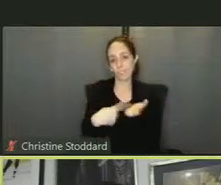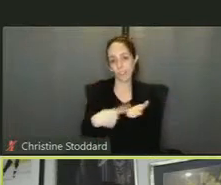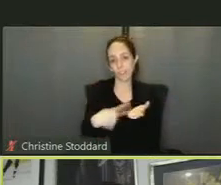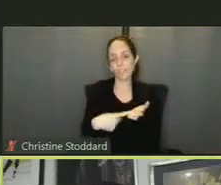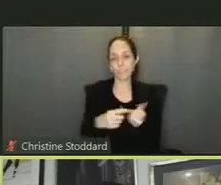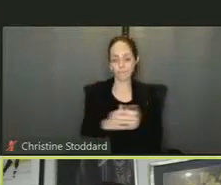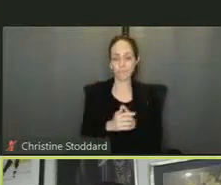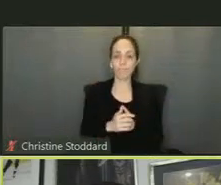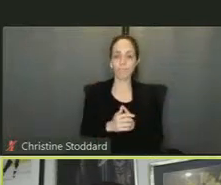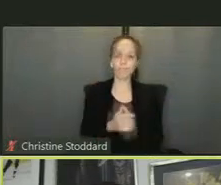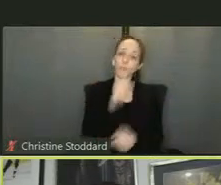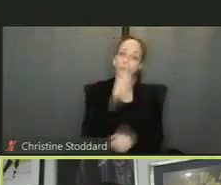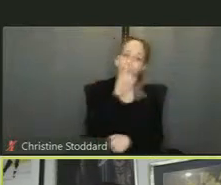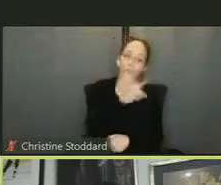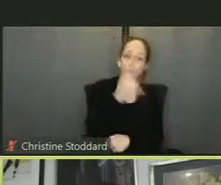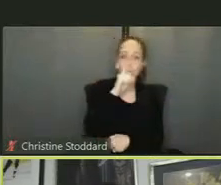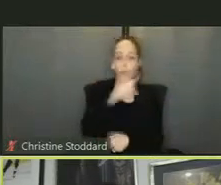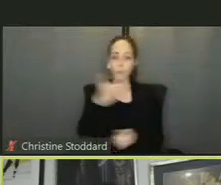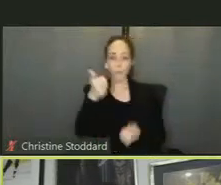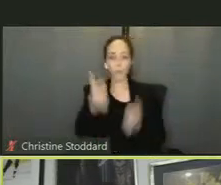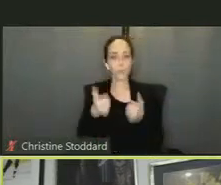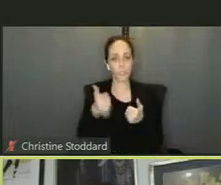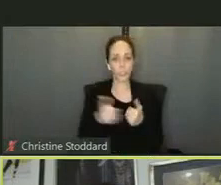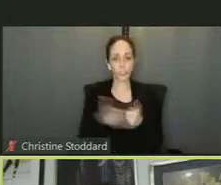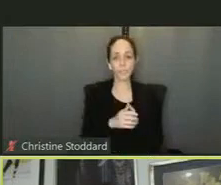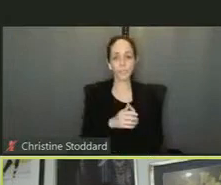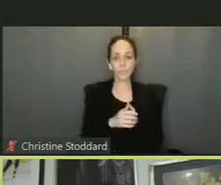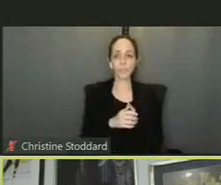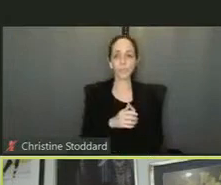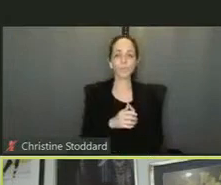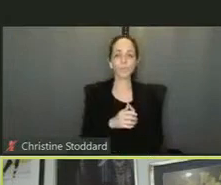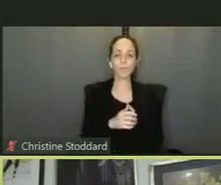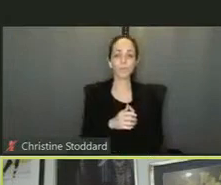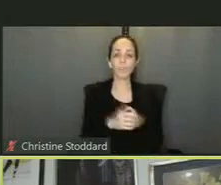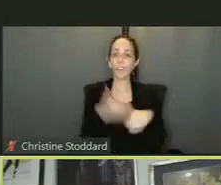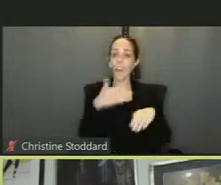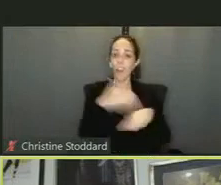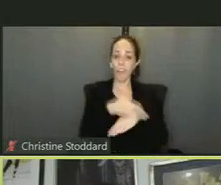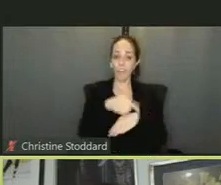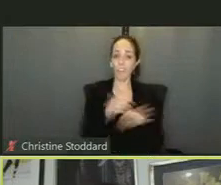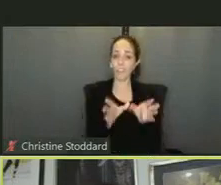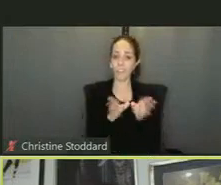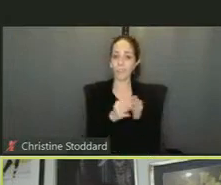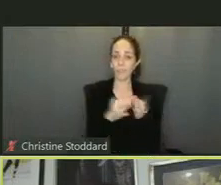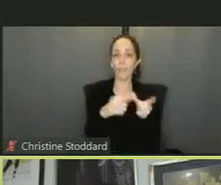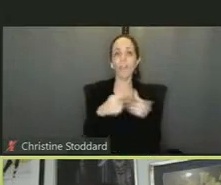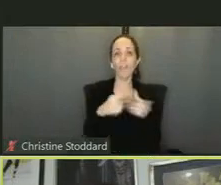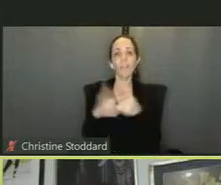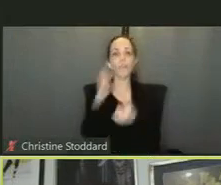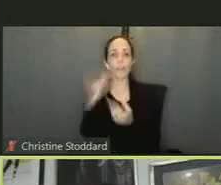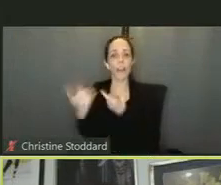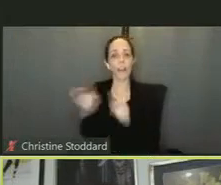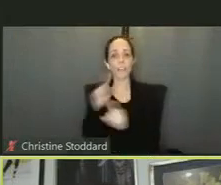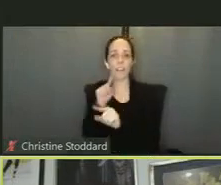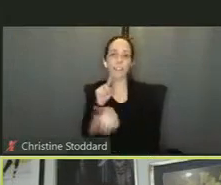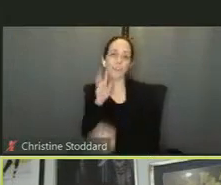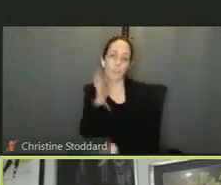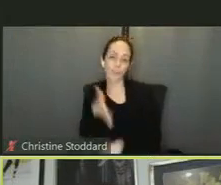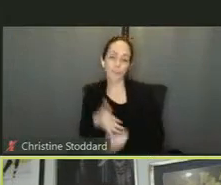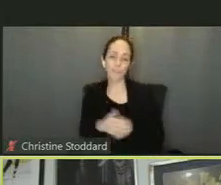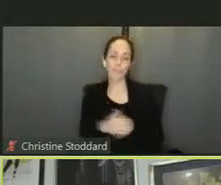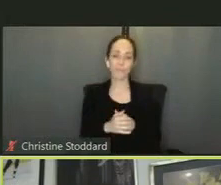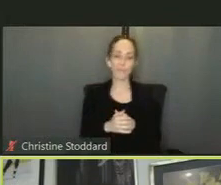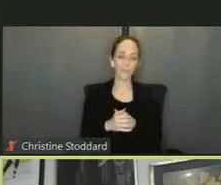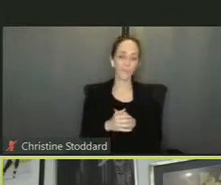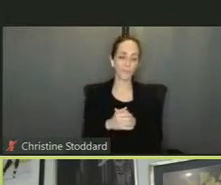our presentation, and then we will be around for a Q&A for any other questions that do come up. So next